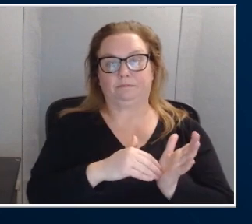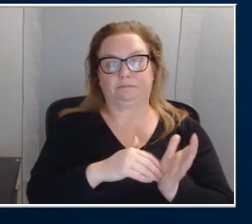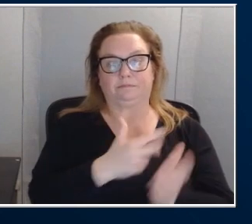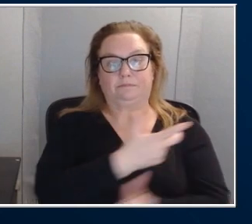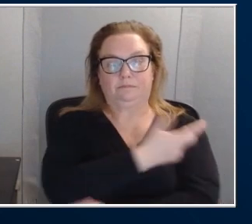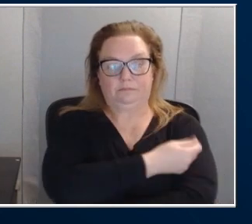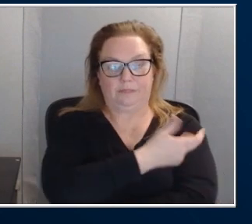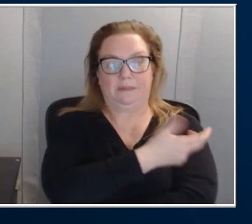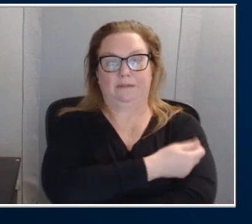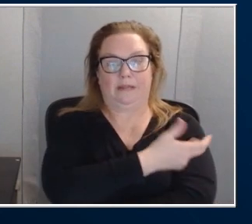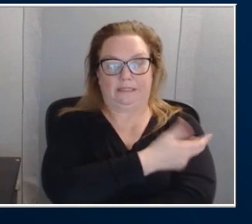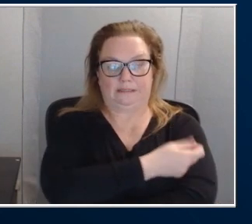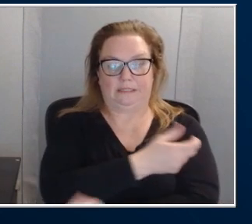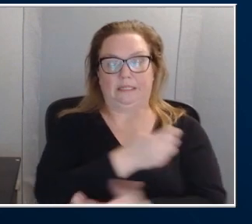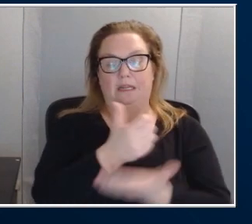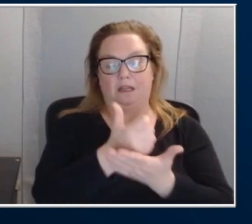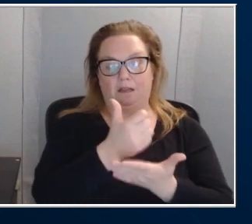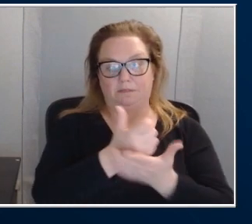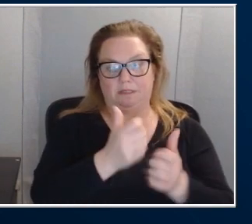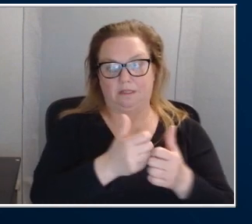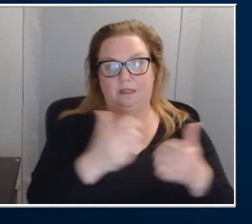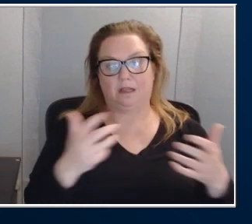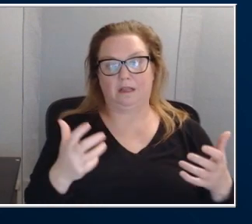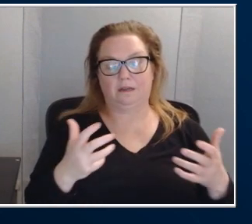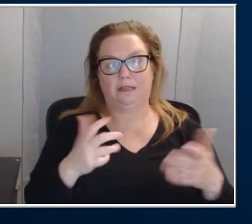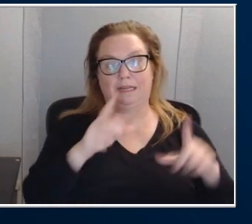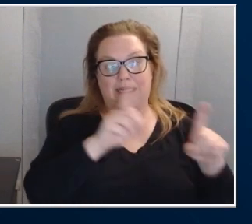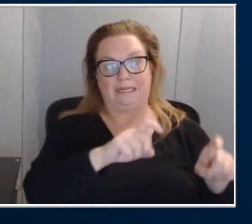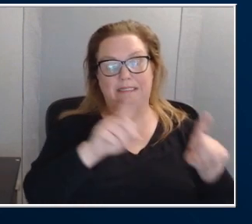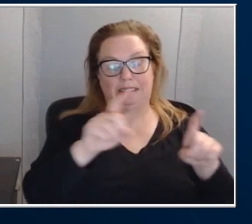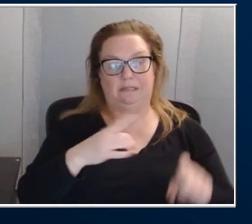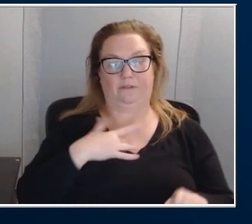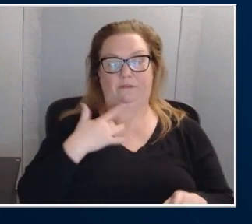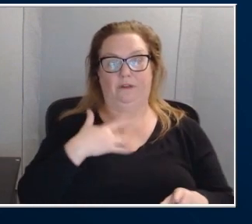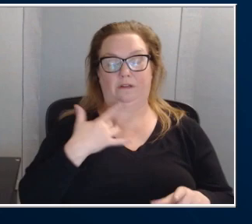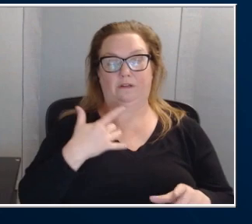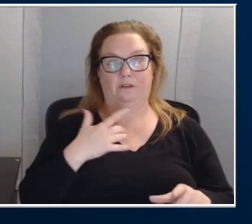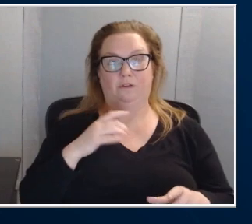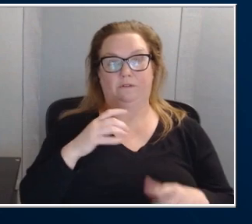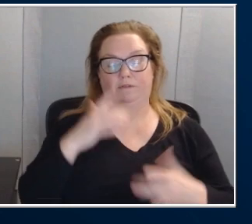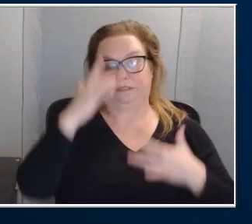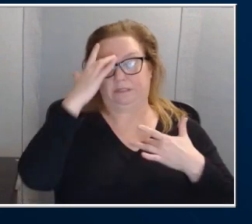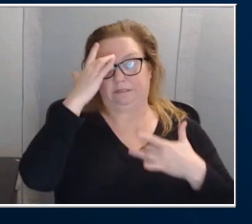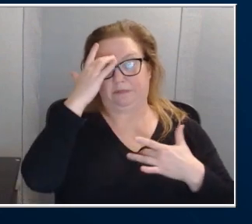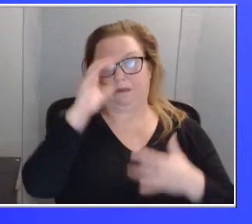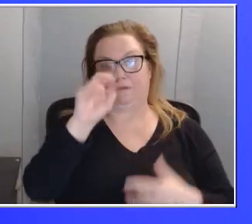vaccines. It helps a lot. Helps a lot. And getting tested if you feel like you might have some symptoms suggestive of